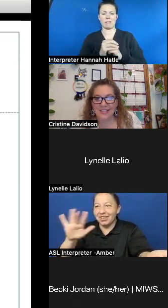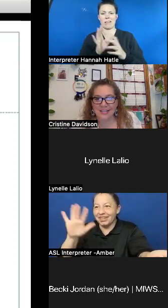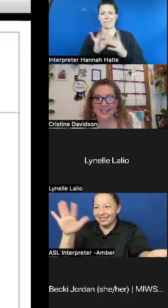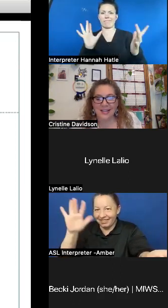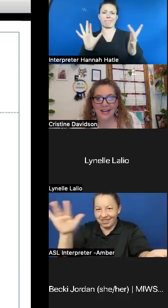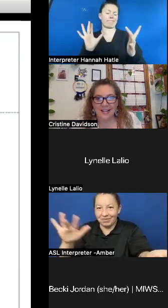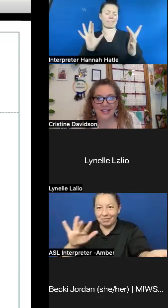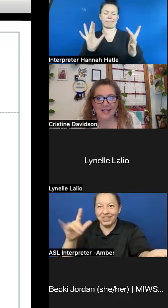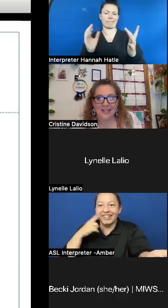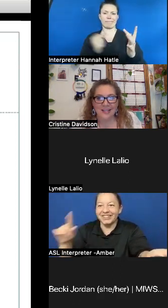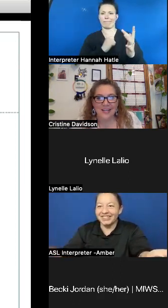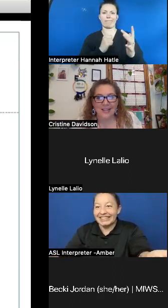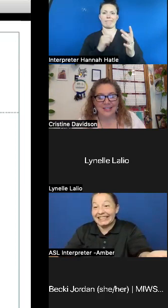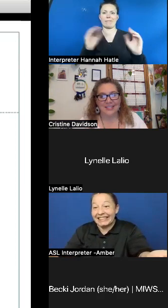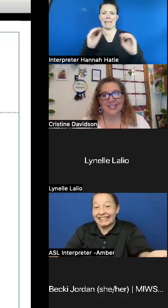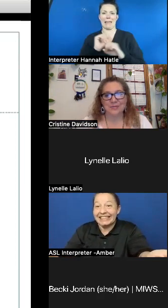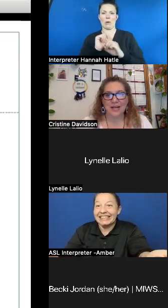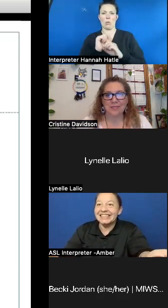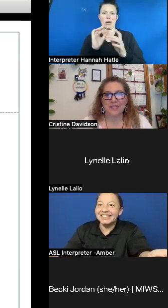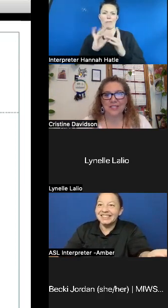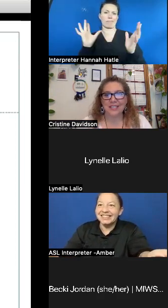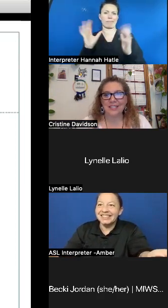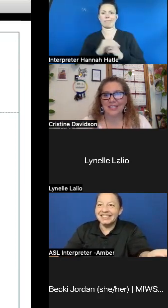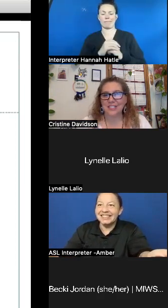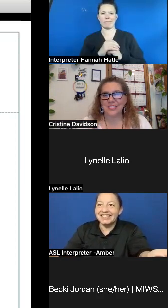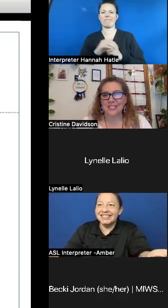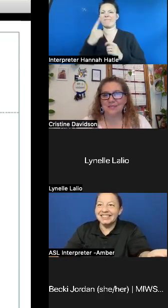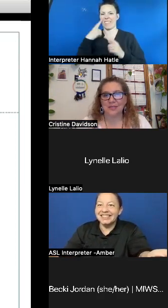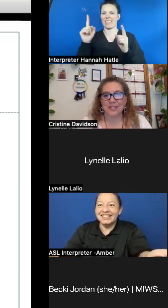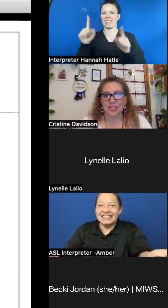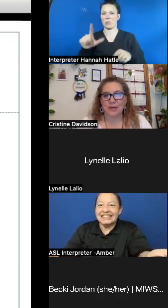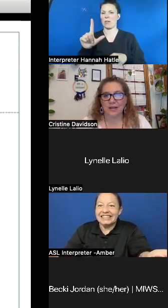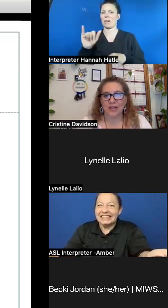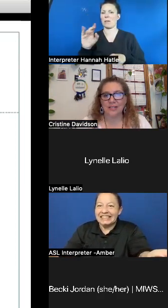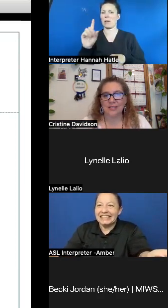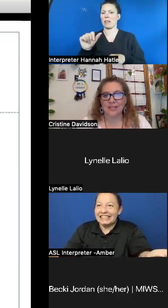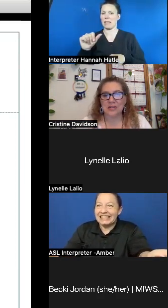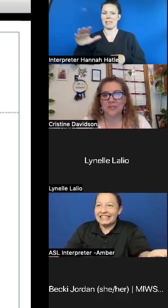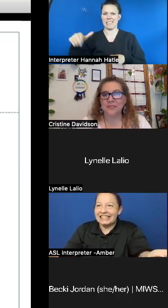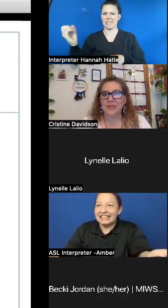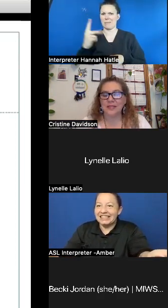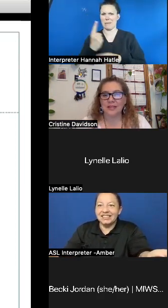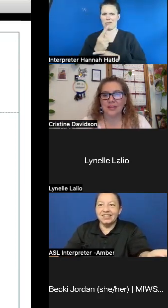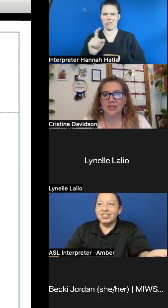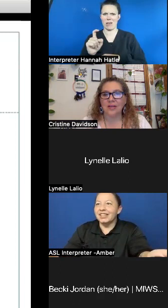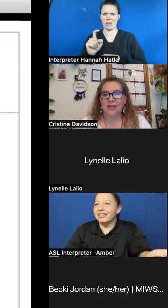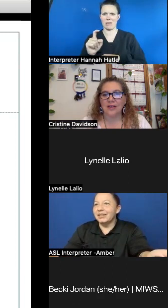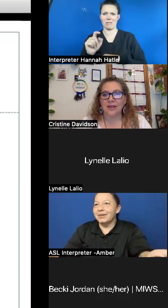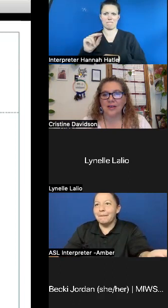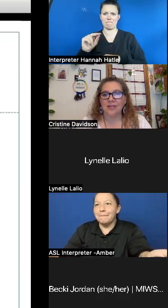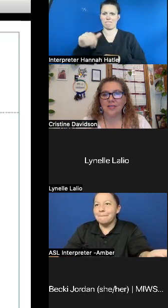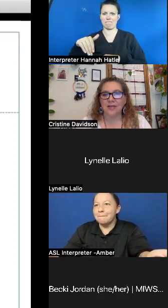like, nothing was working, so. I think that's what happened to Linda. She hasn't, I don't think she's back, right? Not